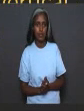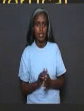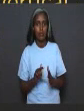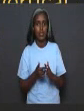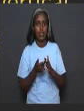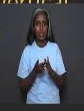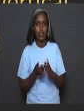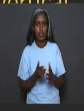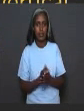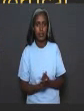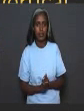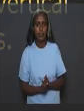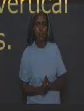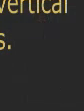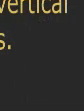Begin.